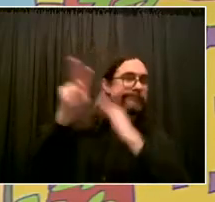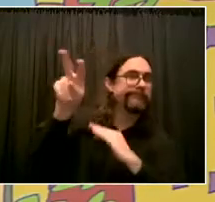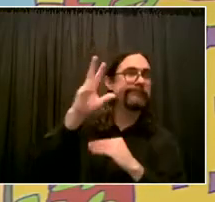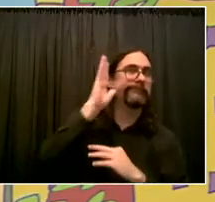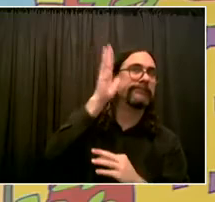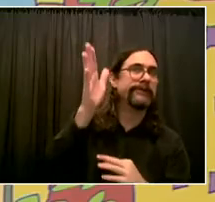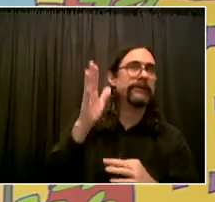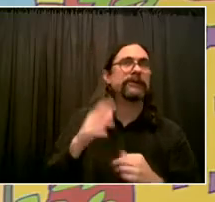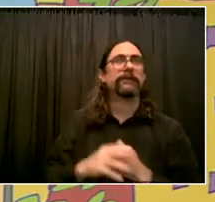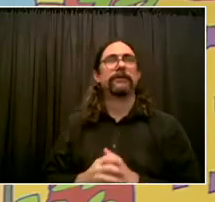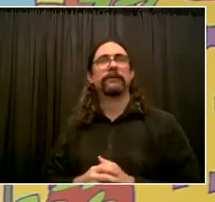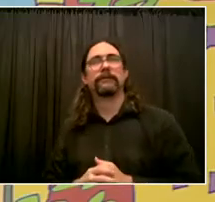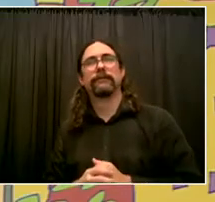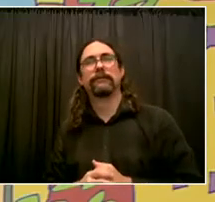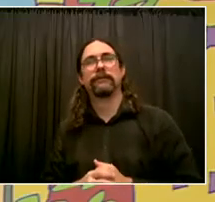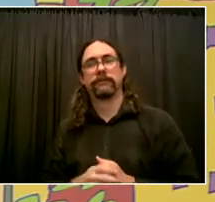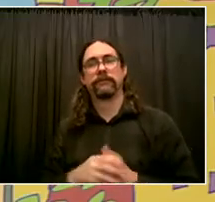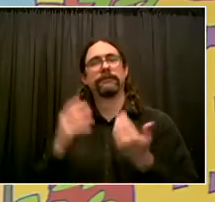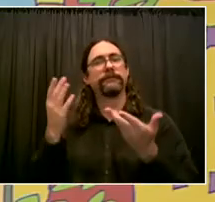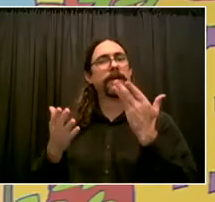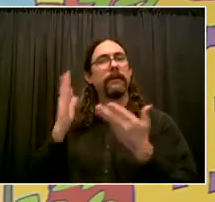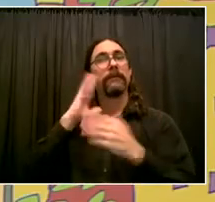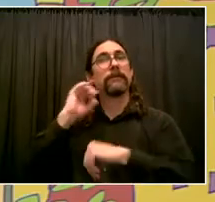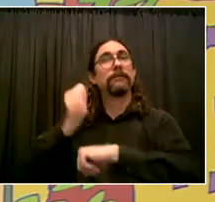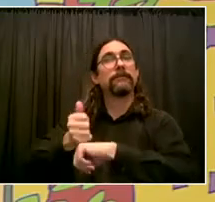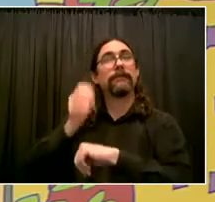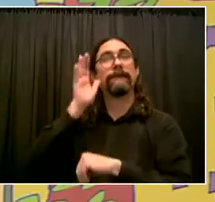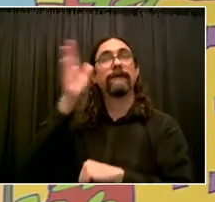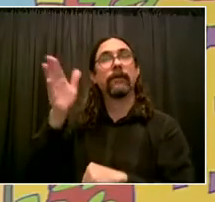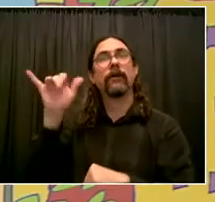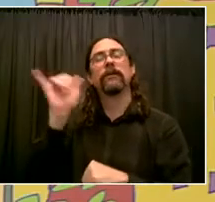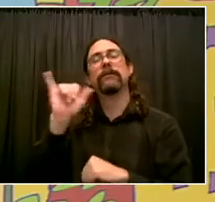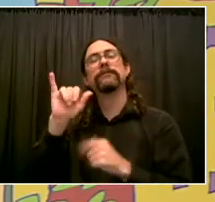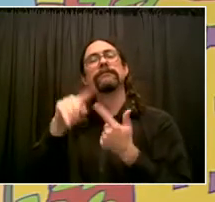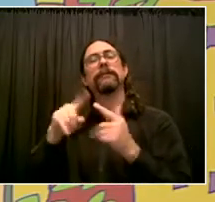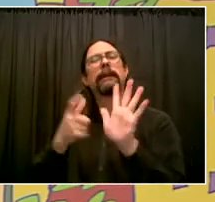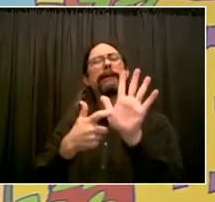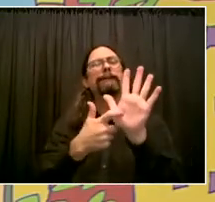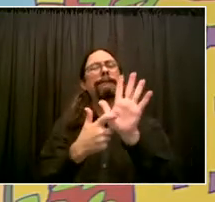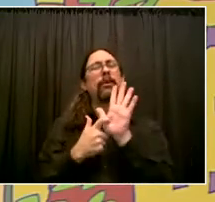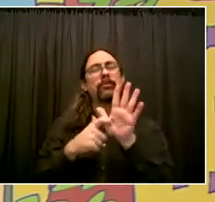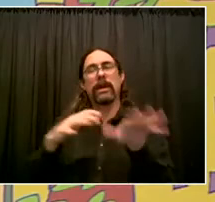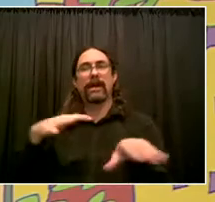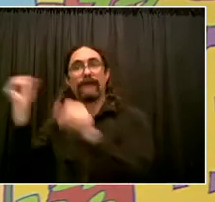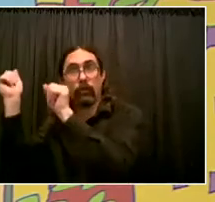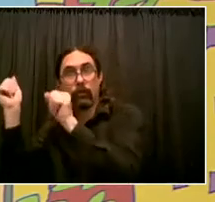It begins with acknowledging when weather's coming and giving people a sense of what it